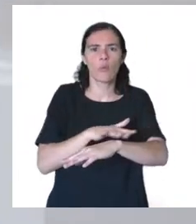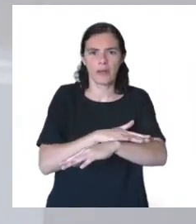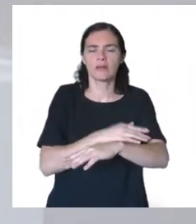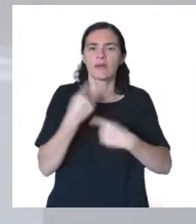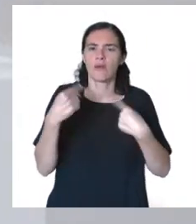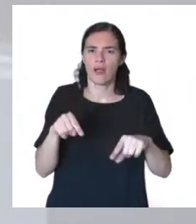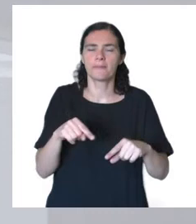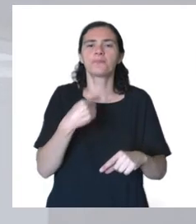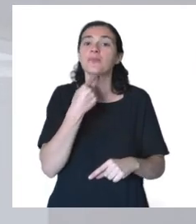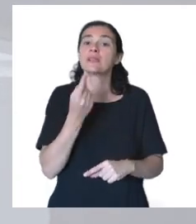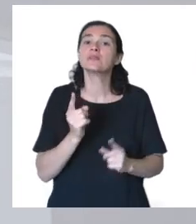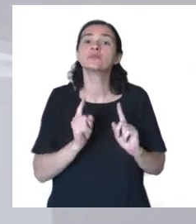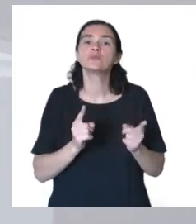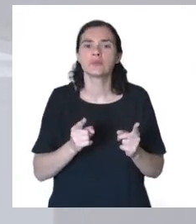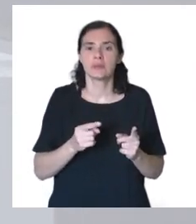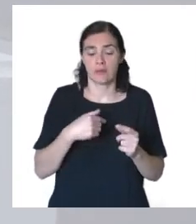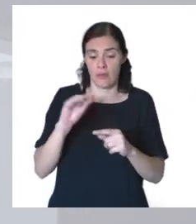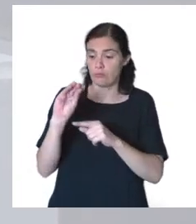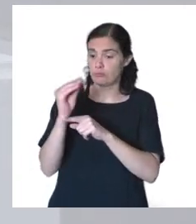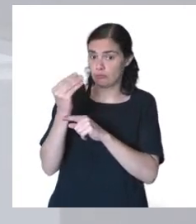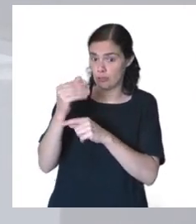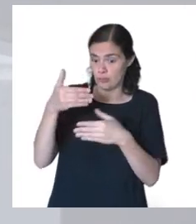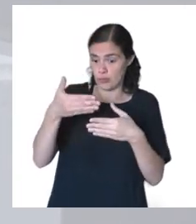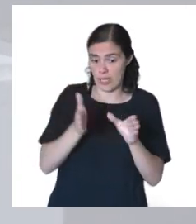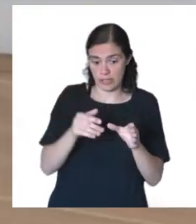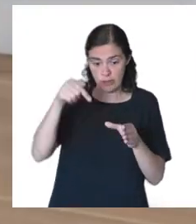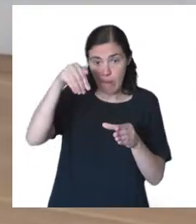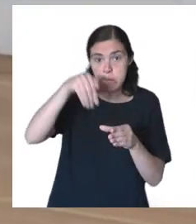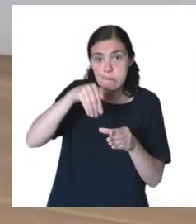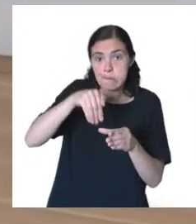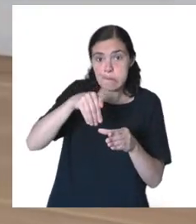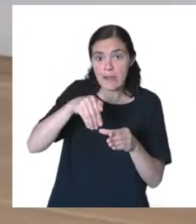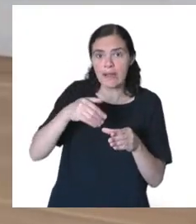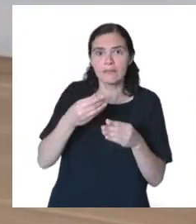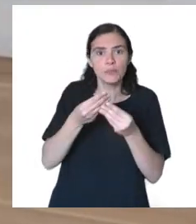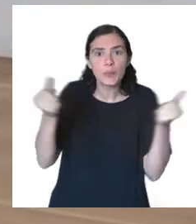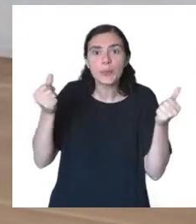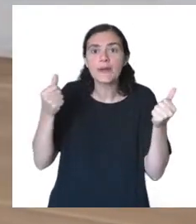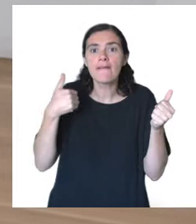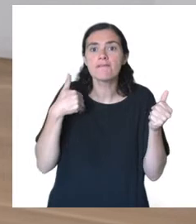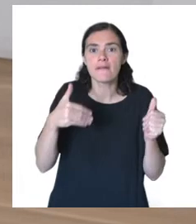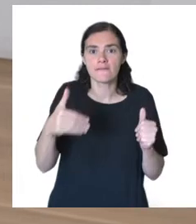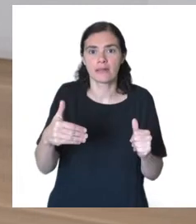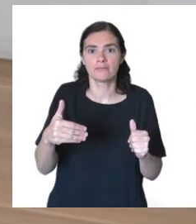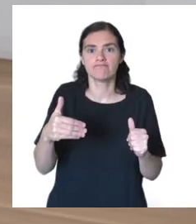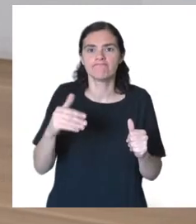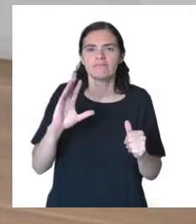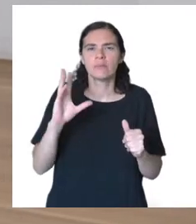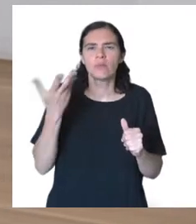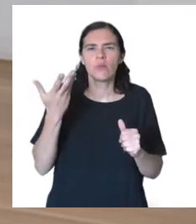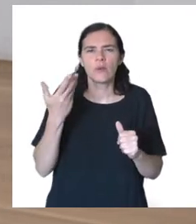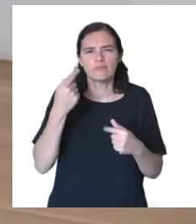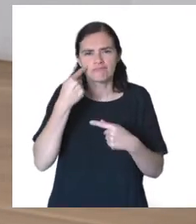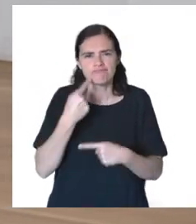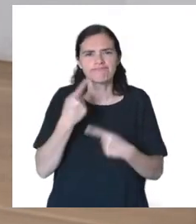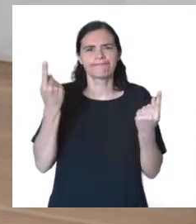little poetic text, that says the object in the box will evaporate